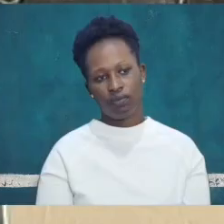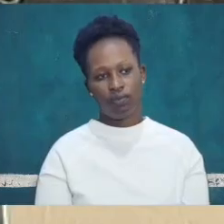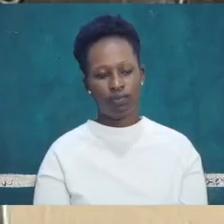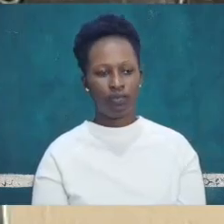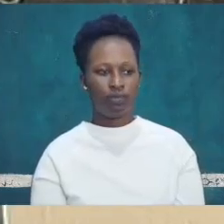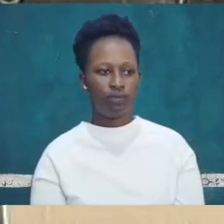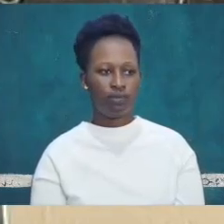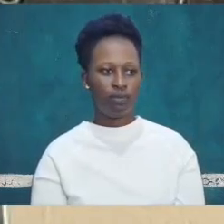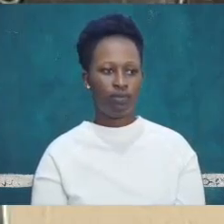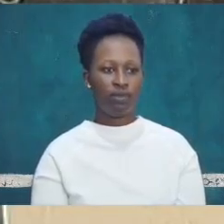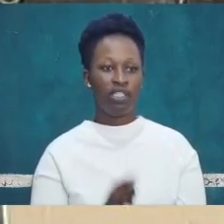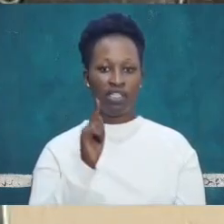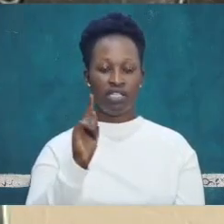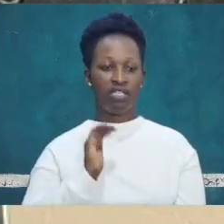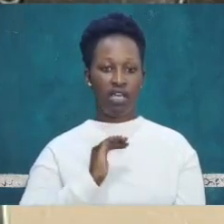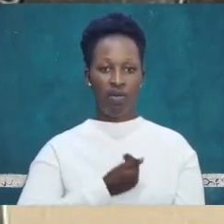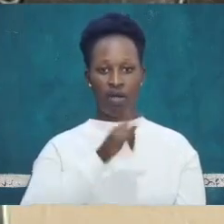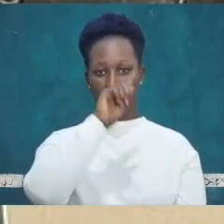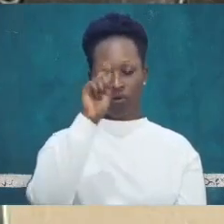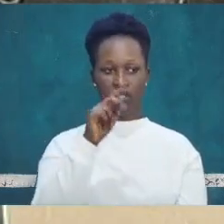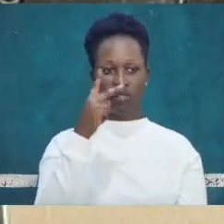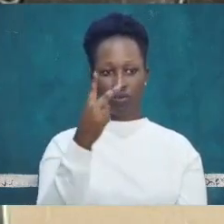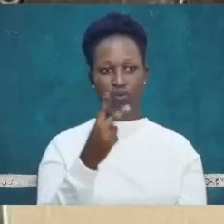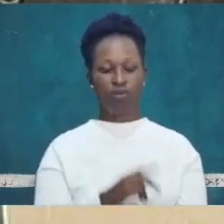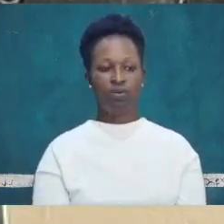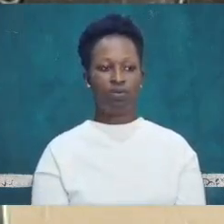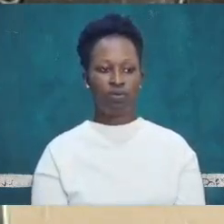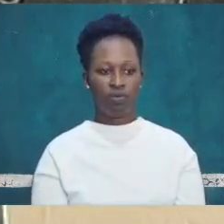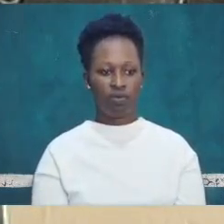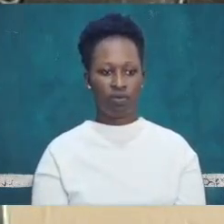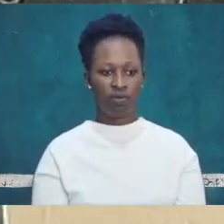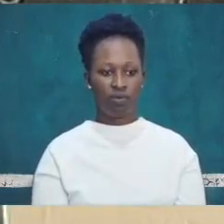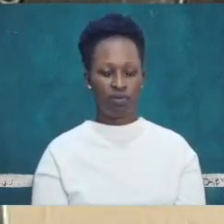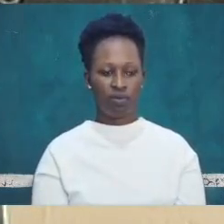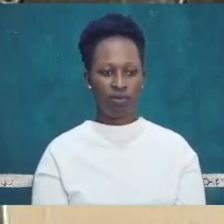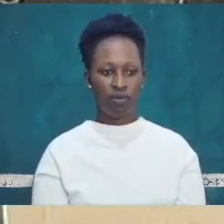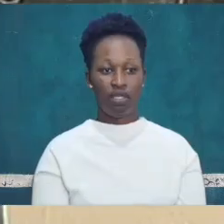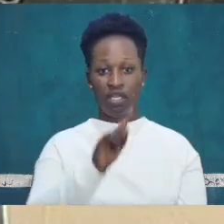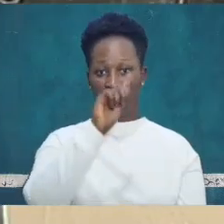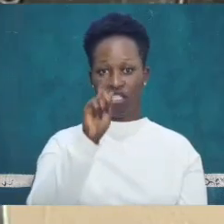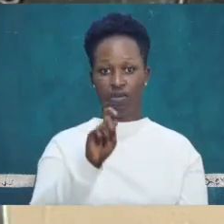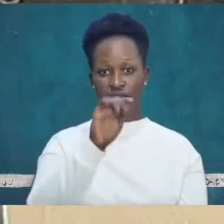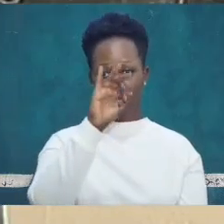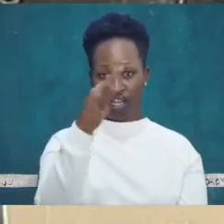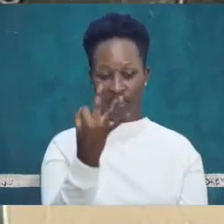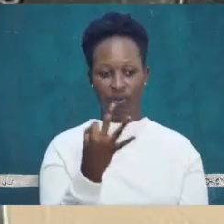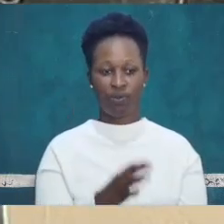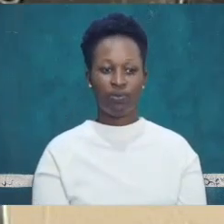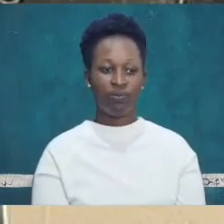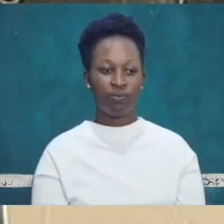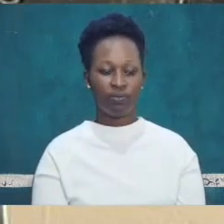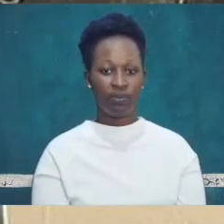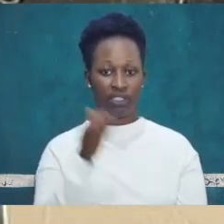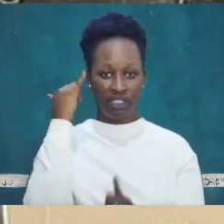cost. That is our question 2, and opportunity cost. Then our question 3, which is